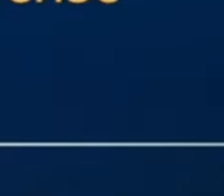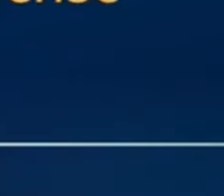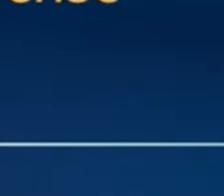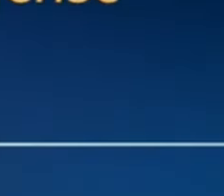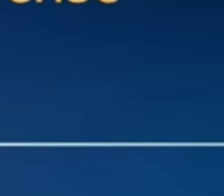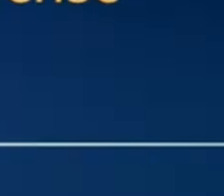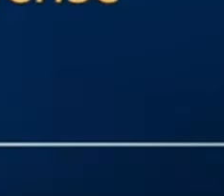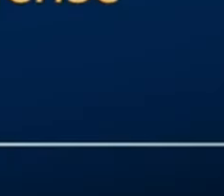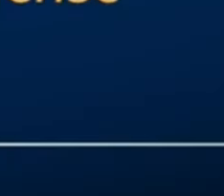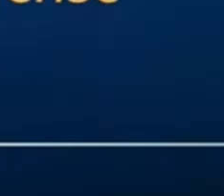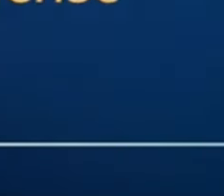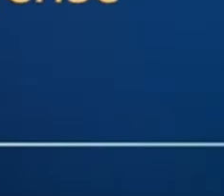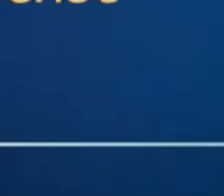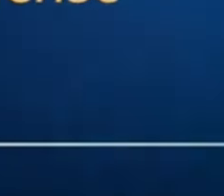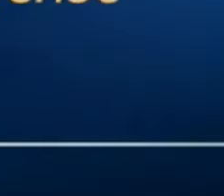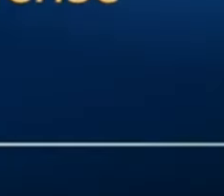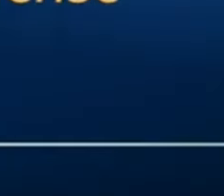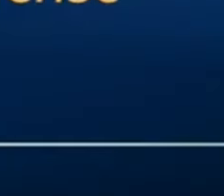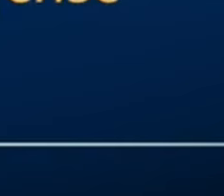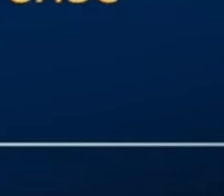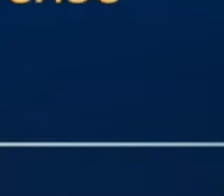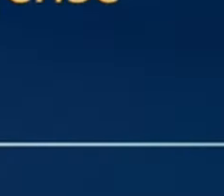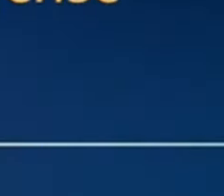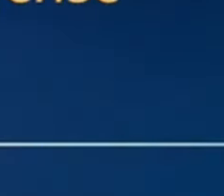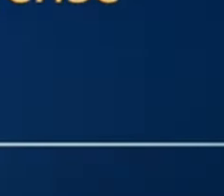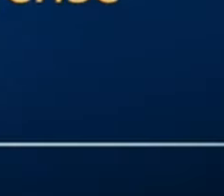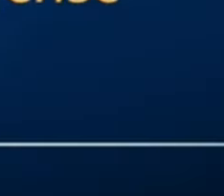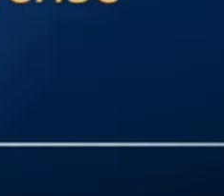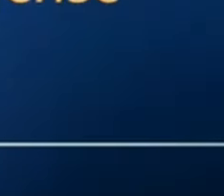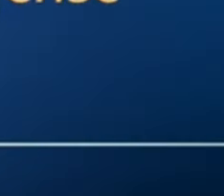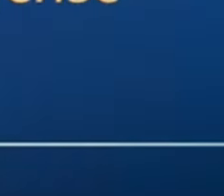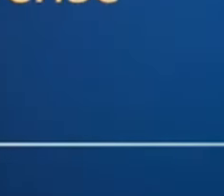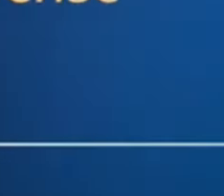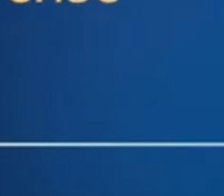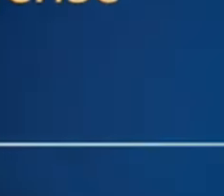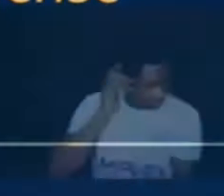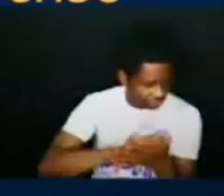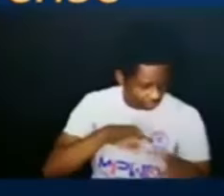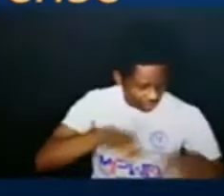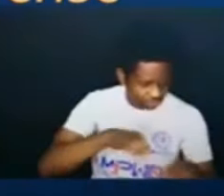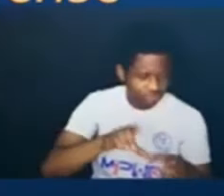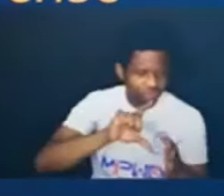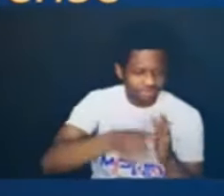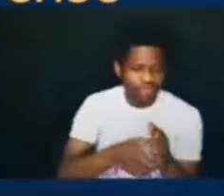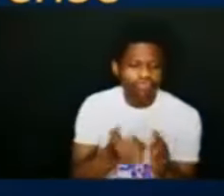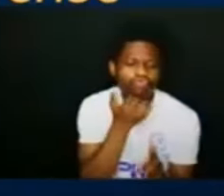ho so ama boni bia waye wadwen se wo ba beye krampo no e de tia obi no wa yiu e de afehu.